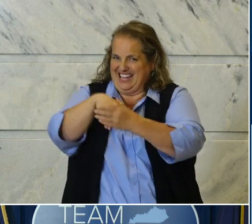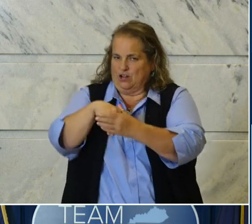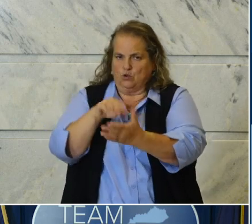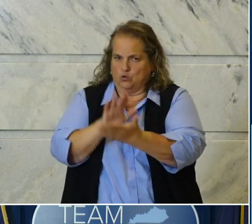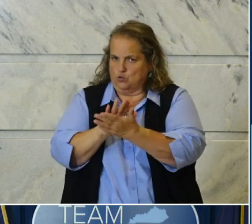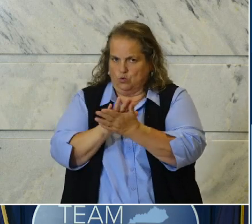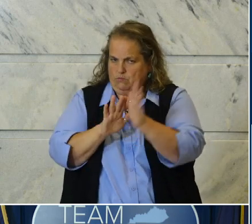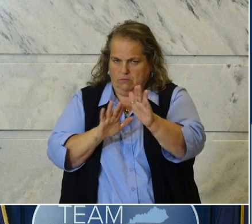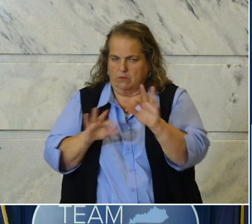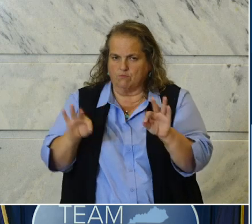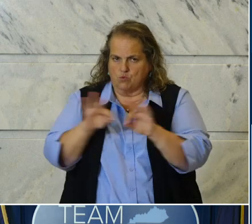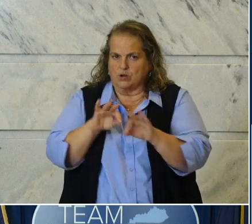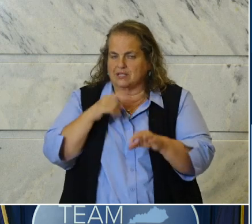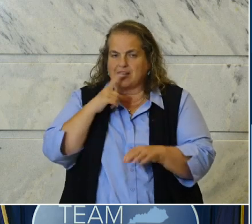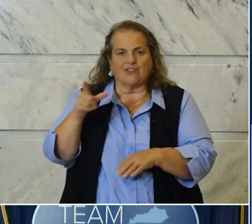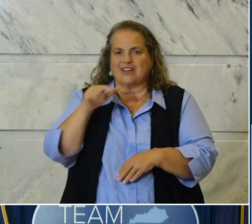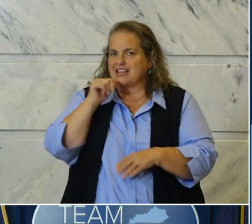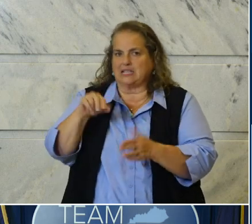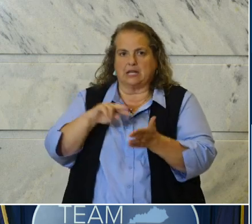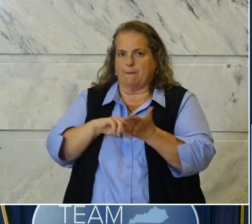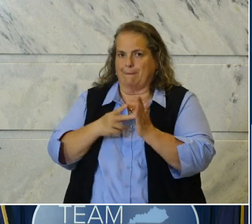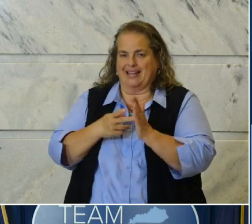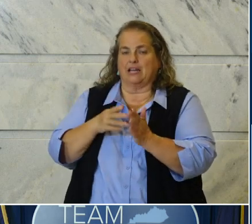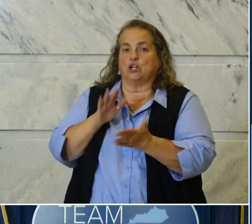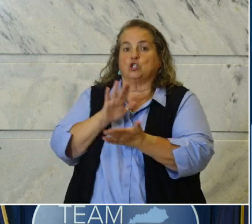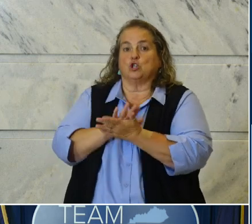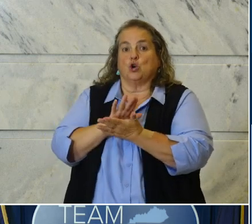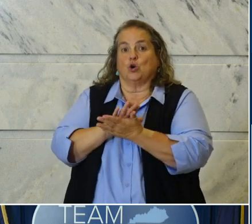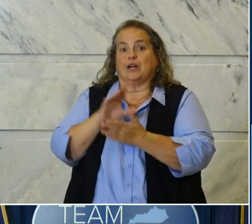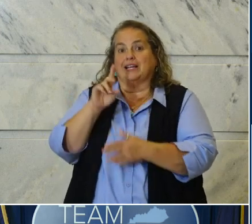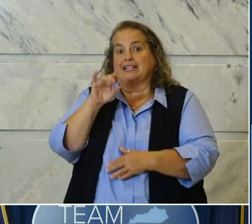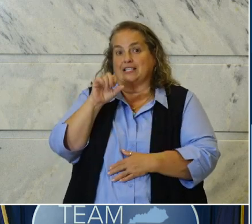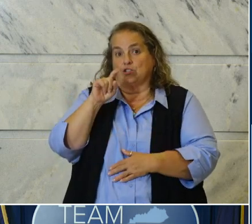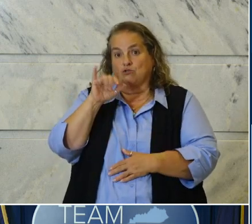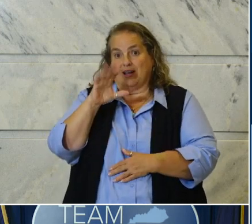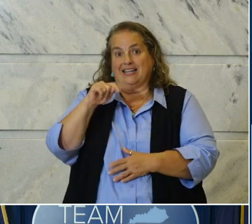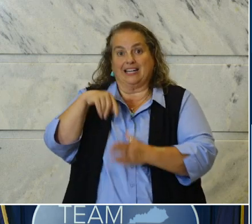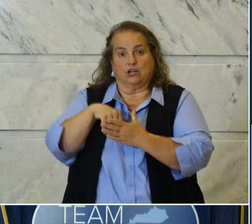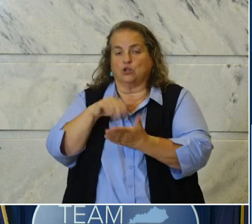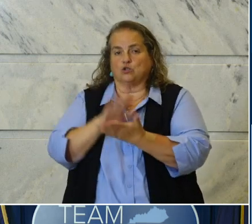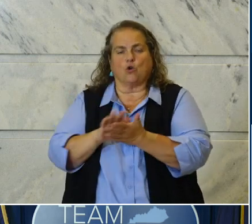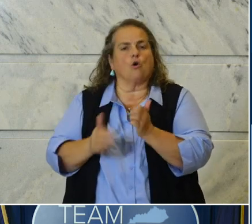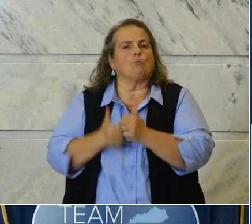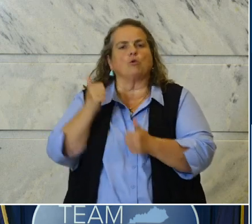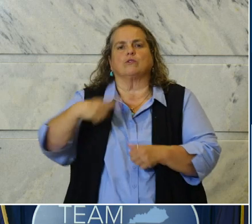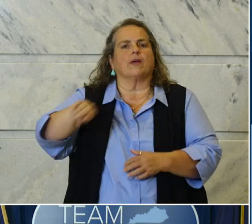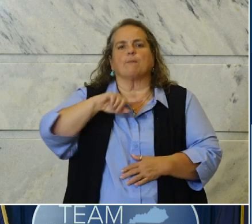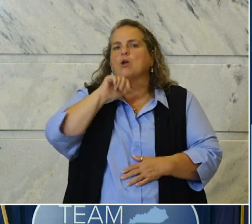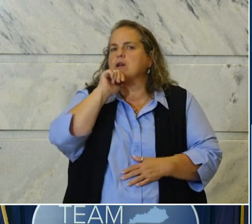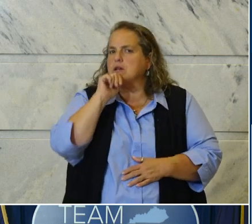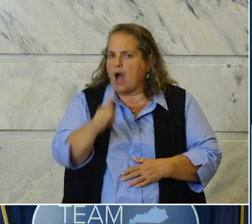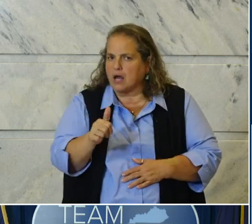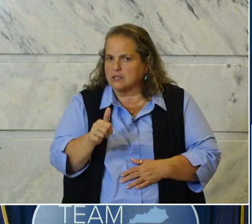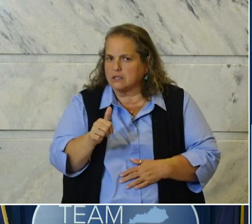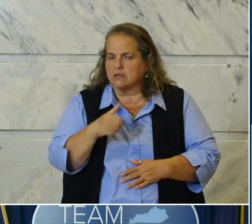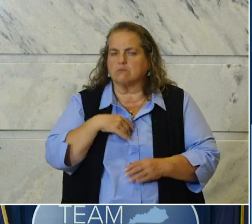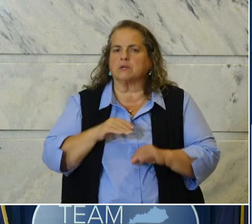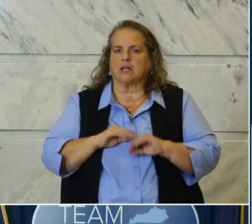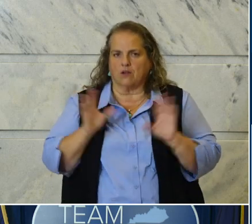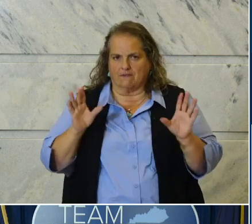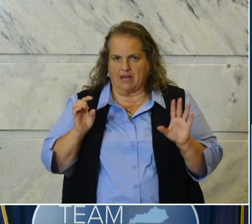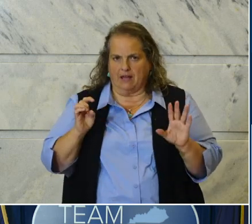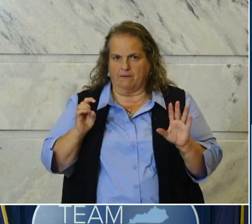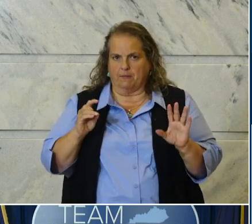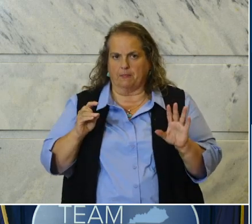important to note. That doesn't mean it's a school district that is in school. Actually, a whole lot of them are not. So I want to make sure I clarify that. And even